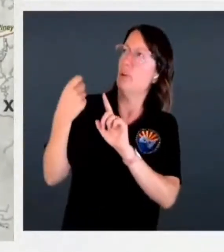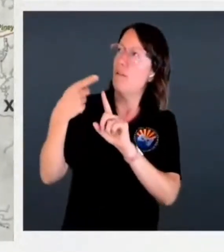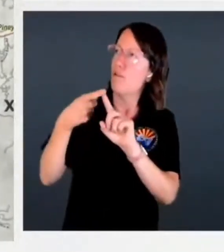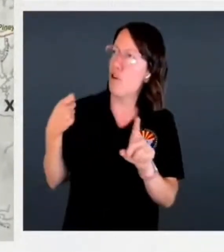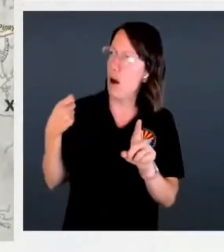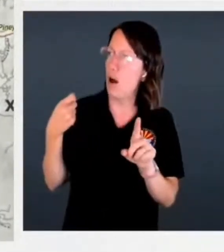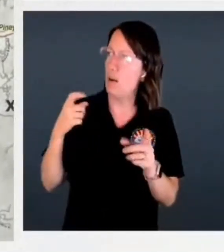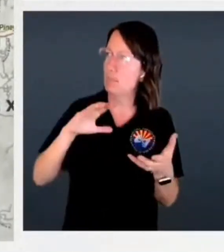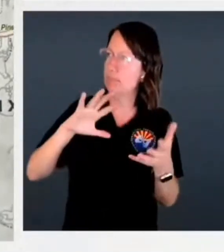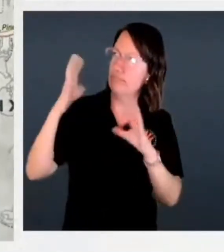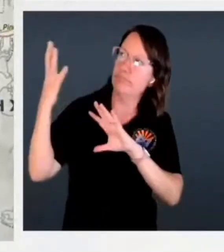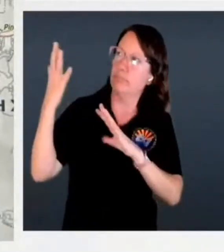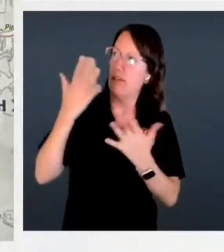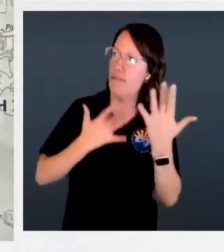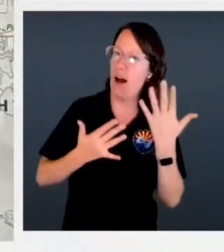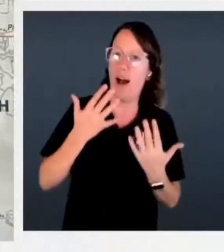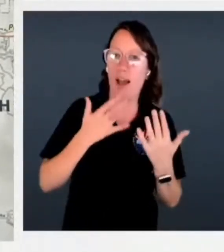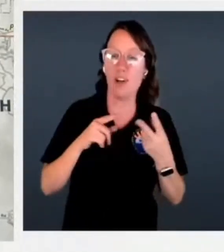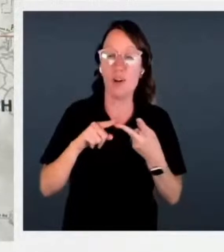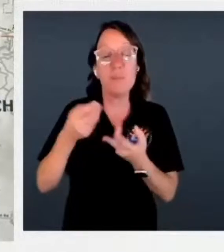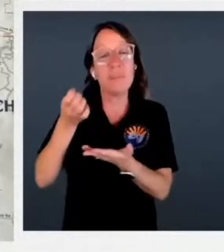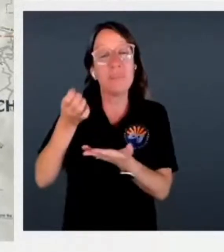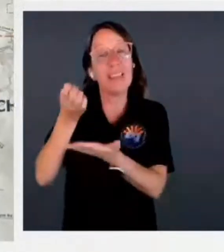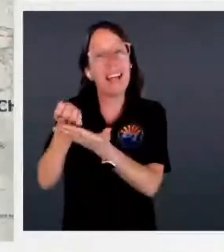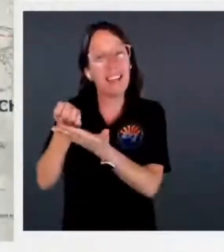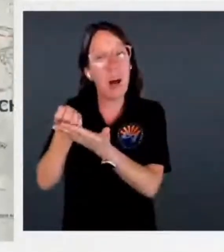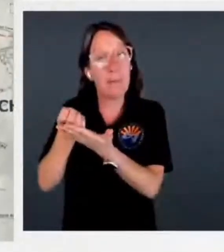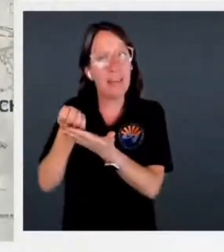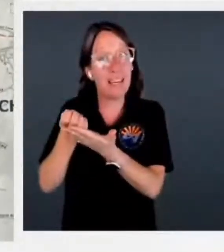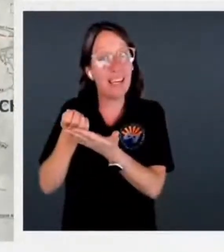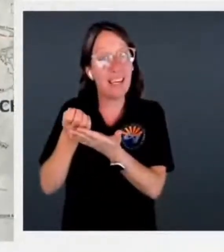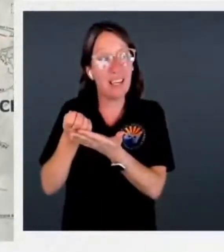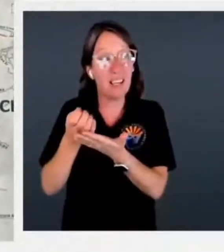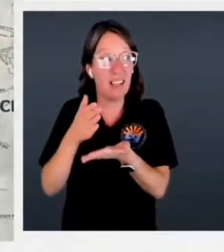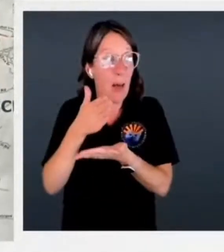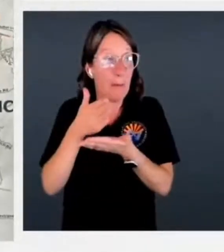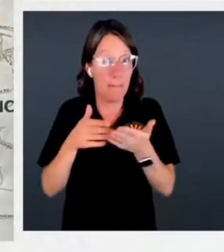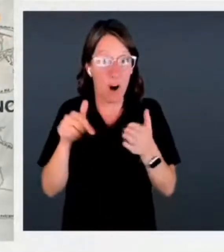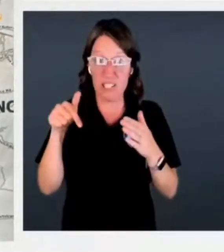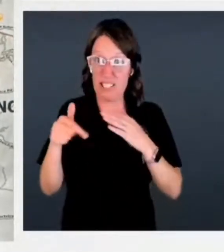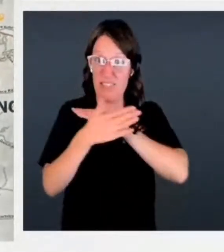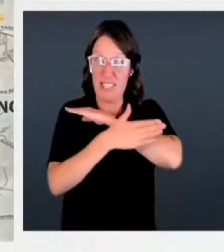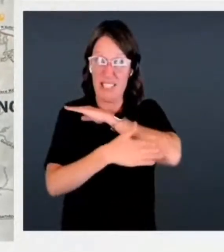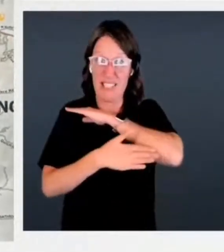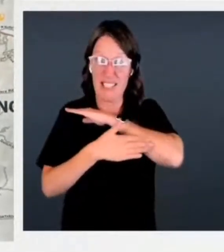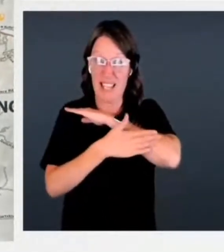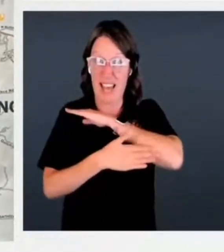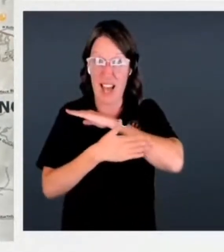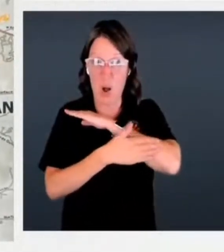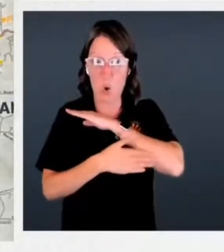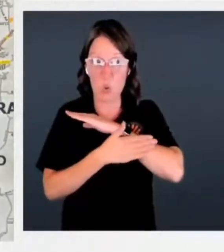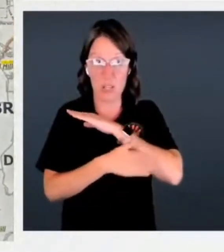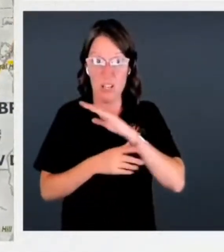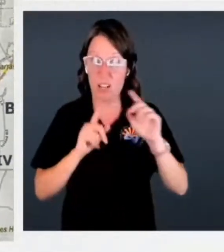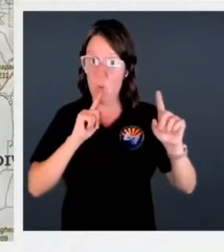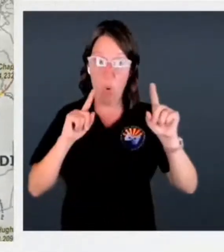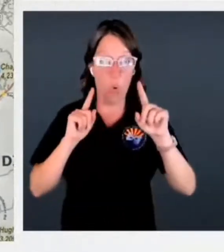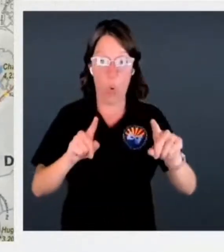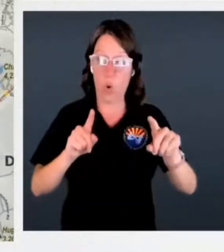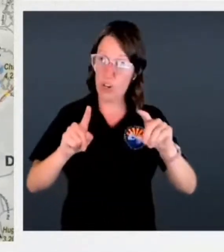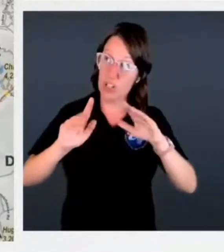So we have parts of this county that are in order. We know that that is an economic drain on our folks. We also know that